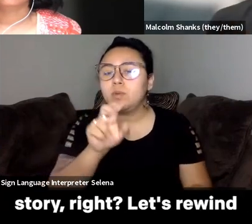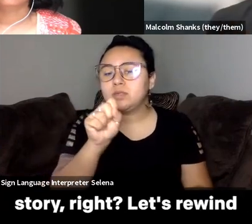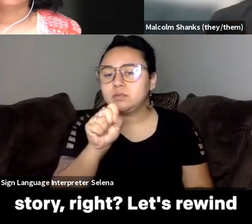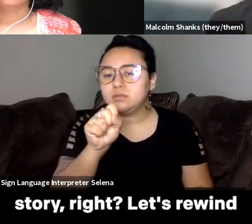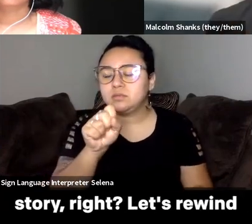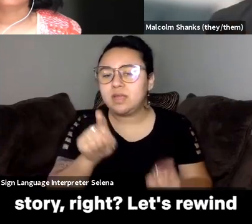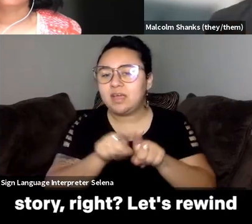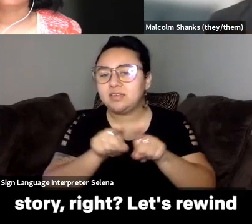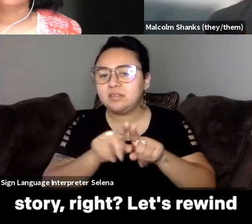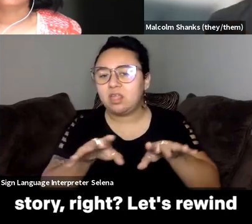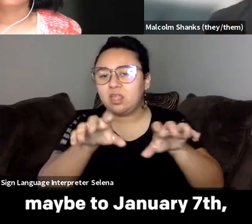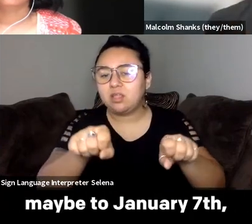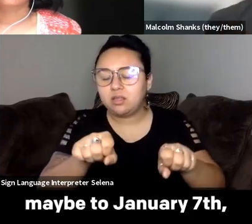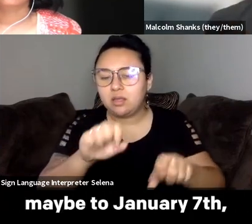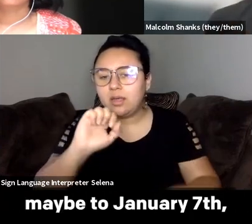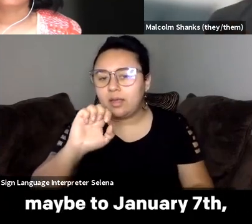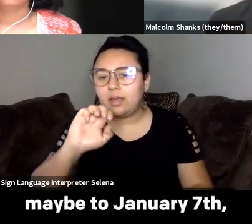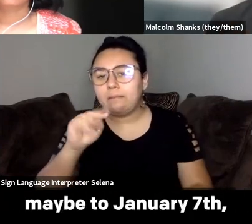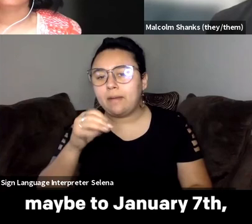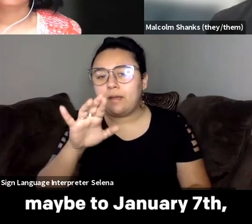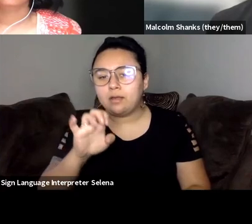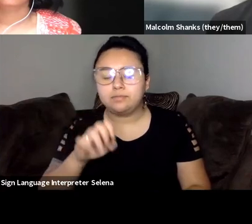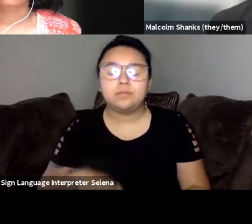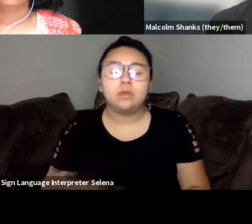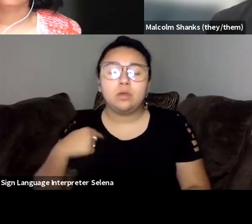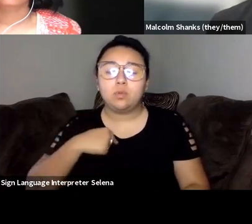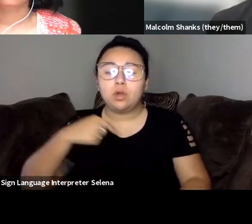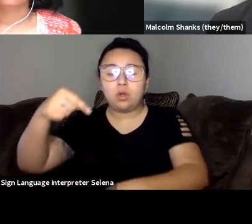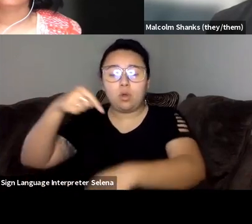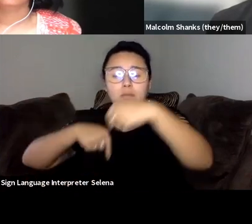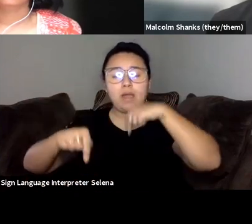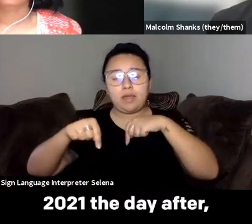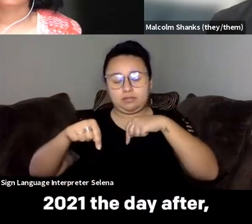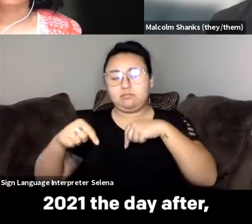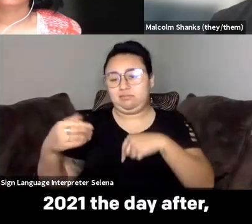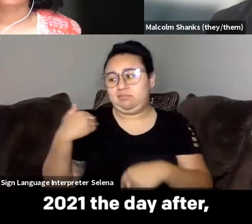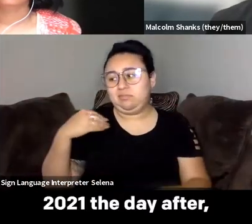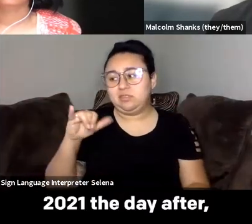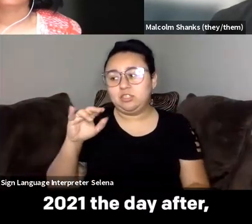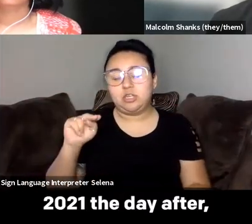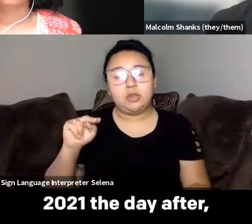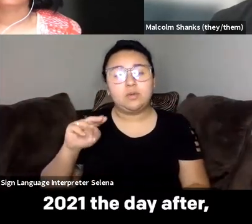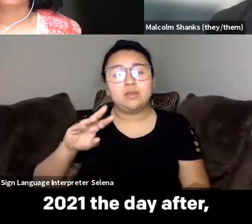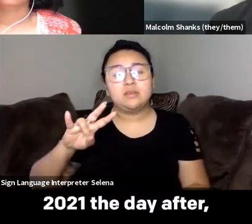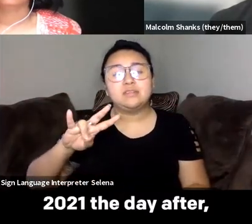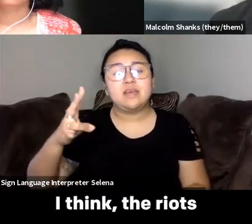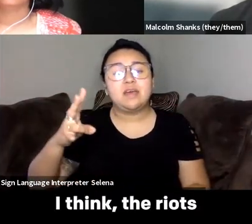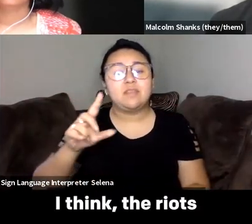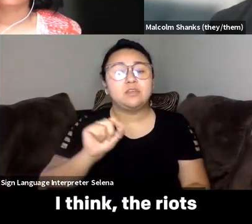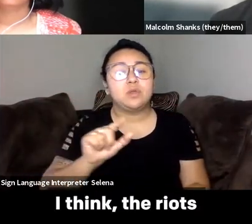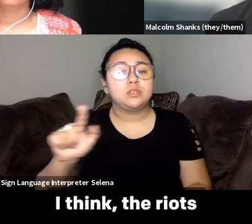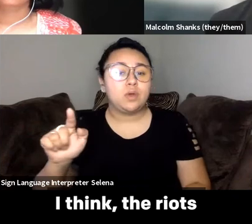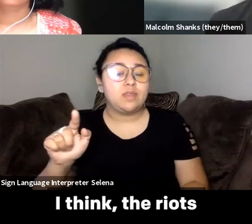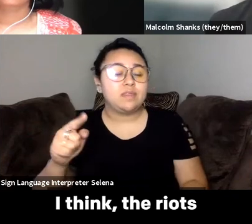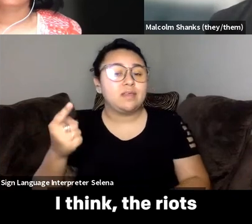right? Let's rewind maybe to January 7th, 2021, the day after, I